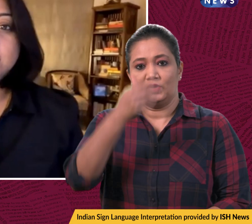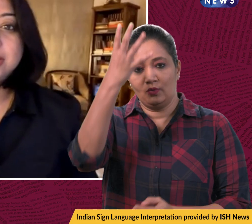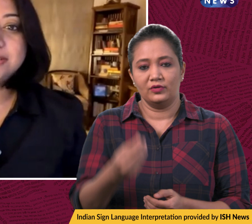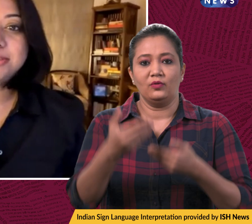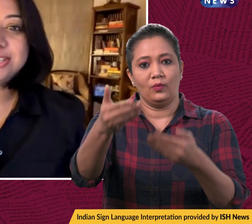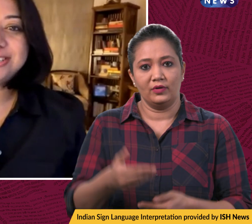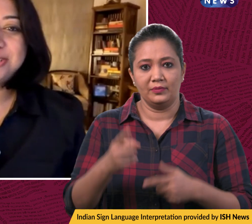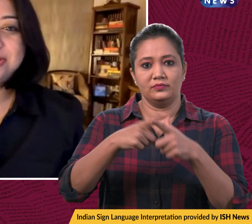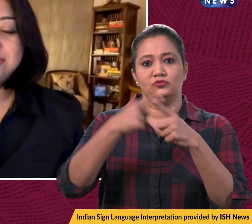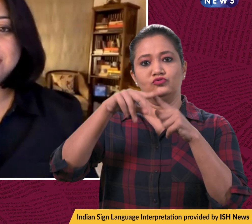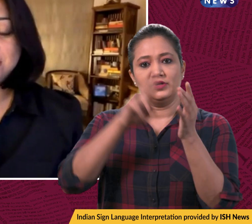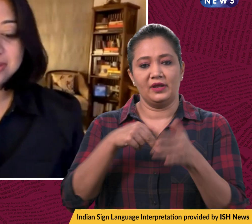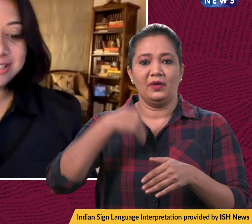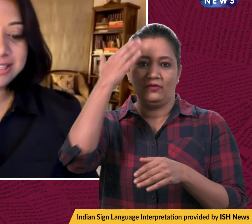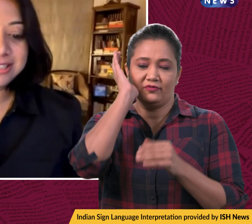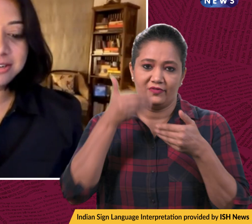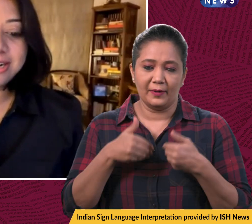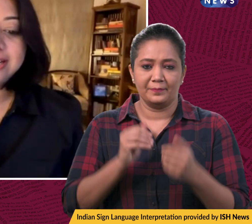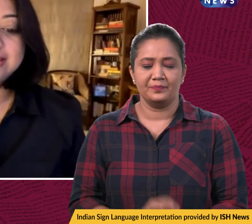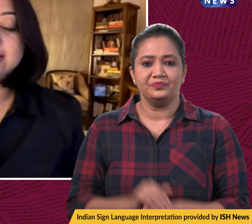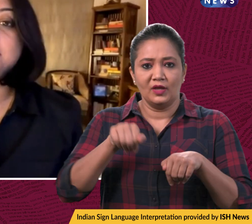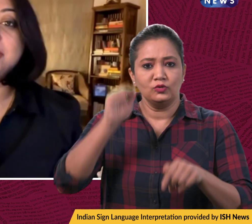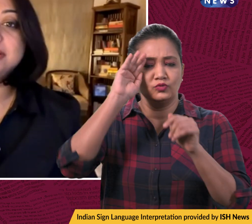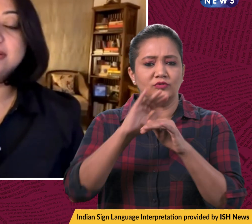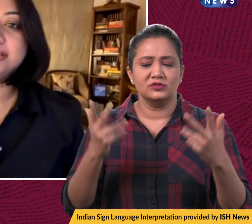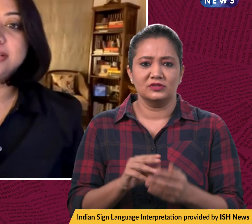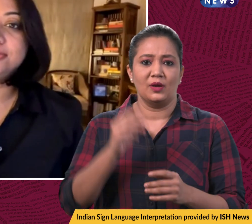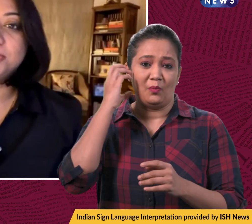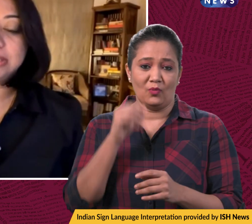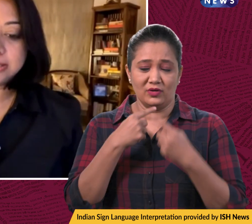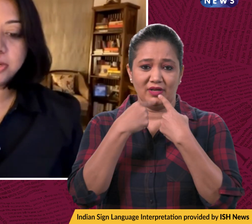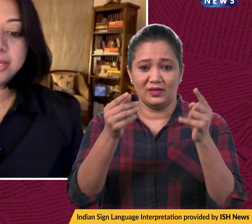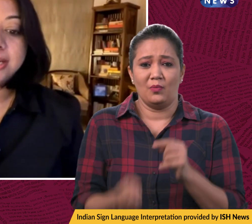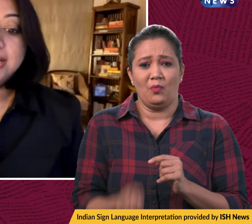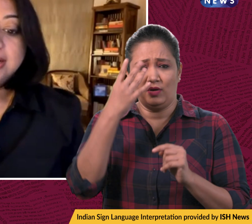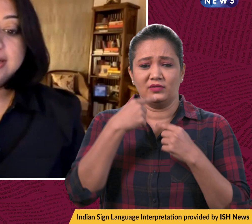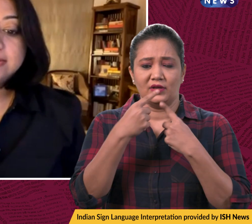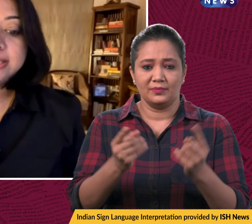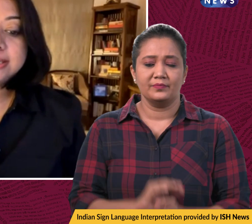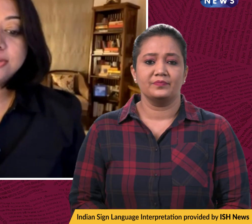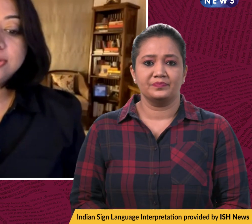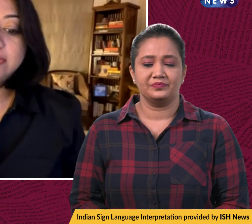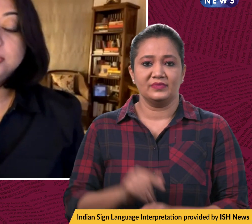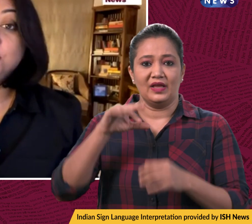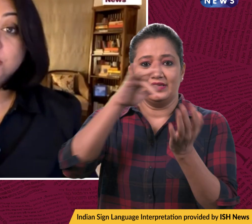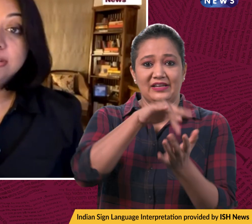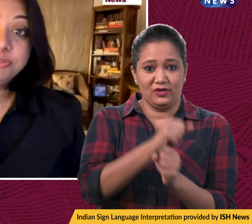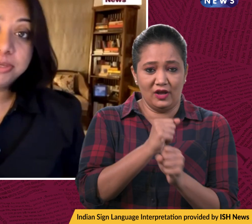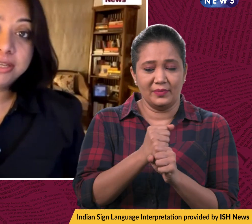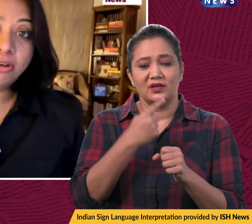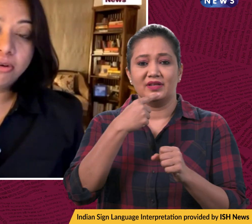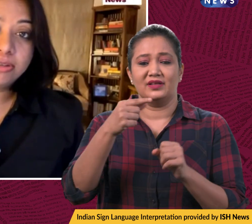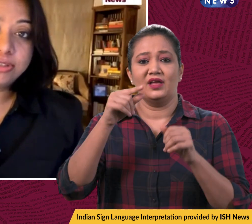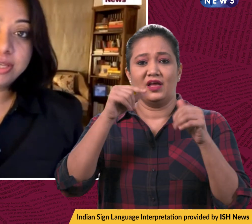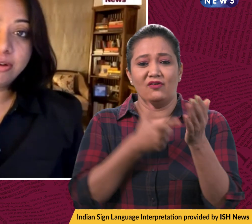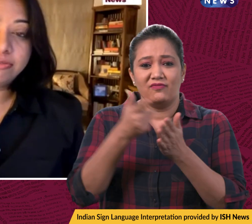Good evening and welcome to Just the News. I'm Faye. These are our headlines. The Prime Minister Narendra Modi this morning announced that the central government will